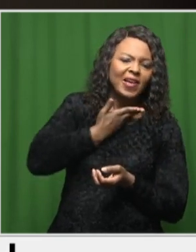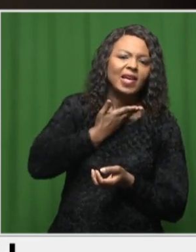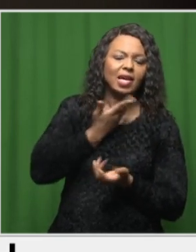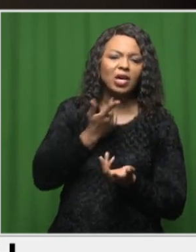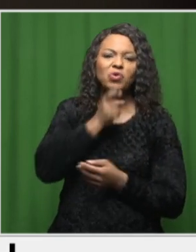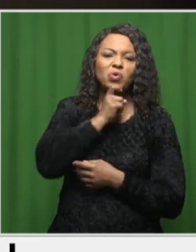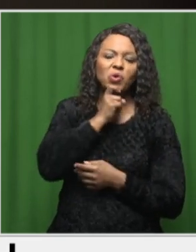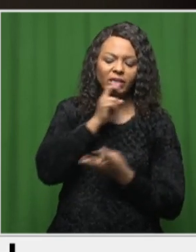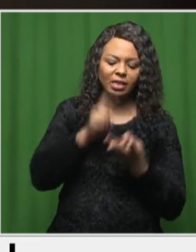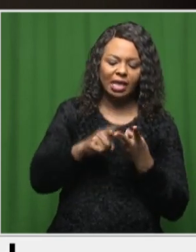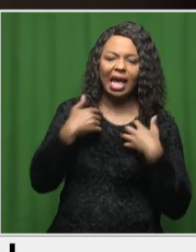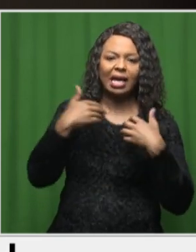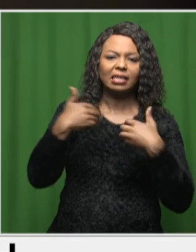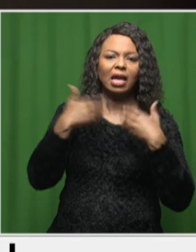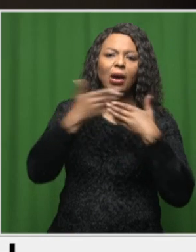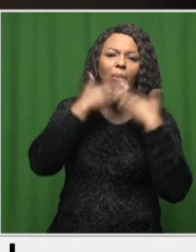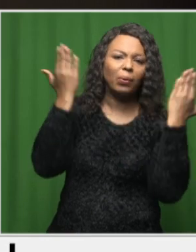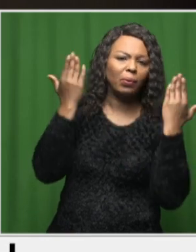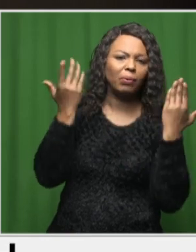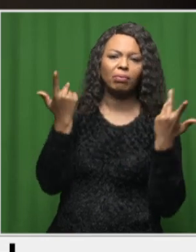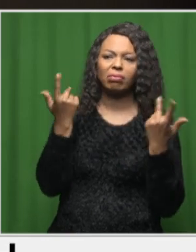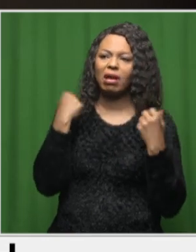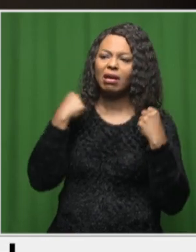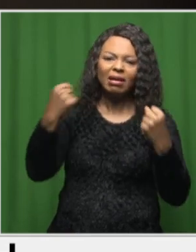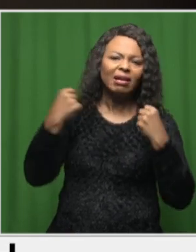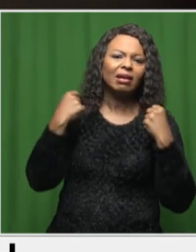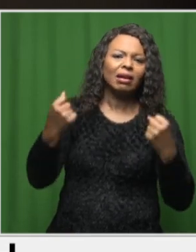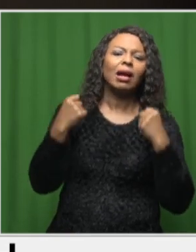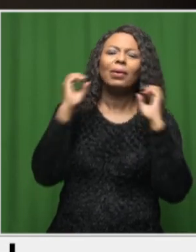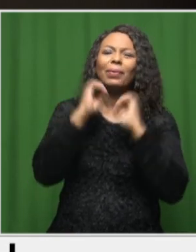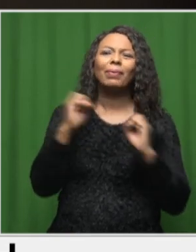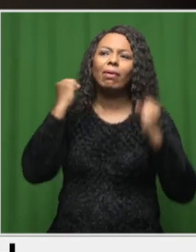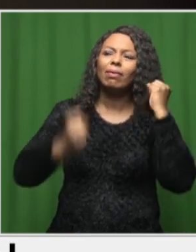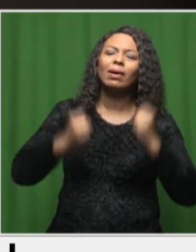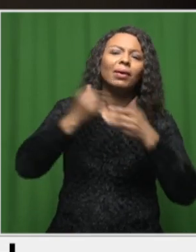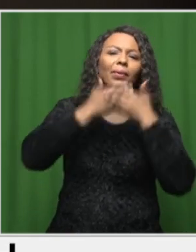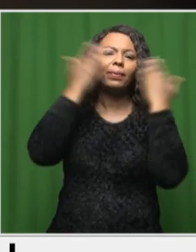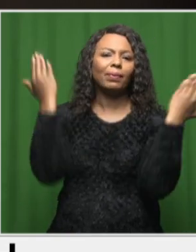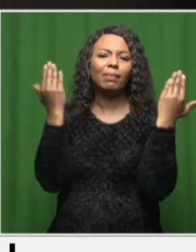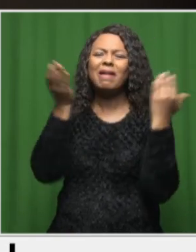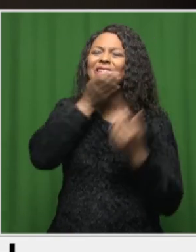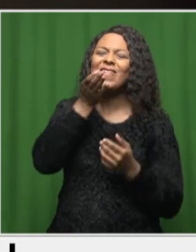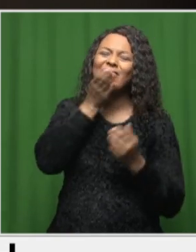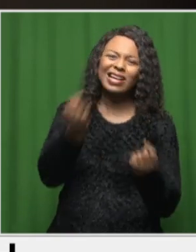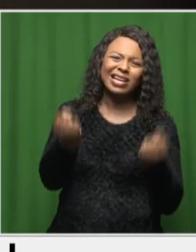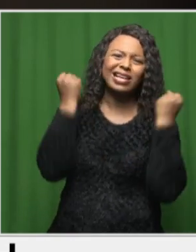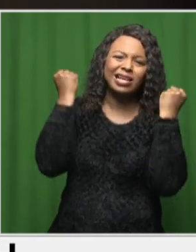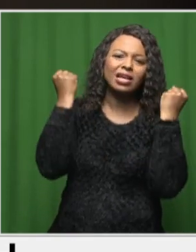not exercise or have no physical activity, you take excessive alcohol,